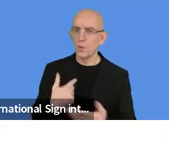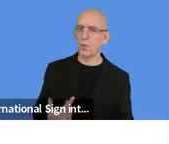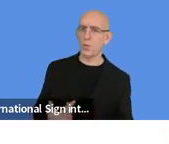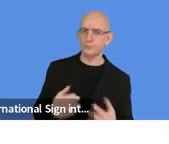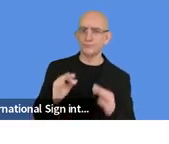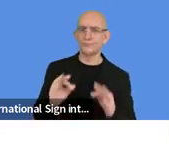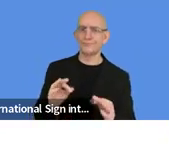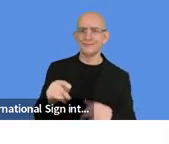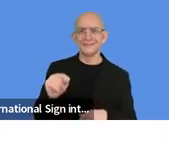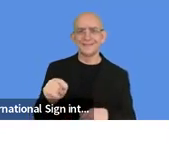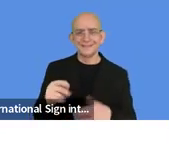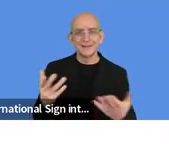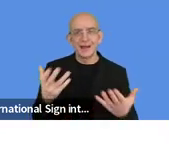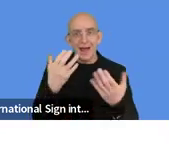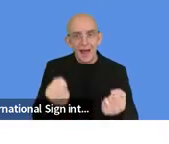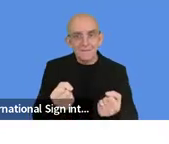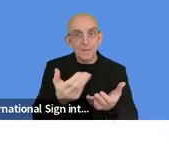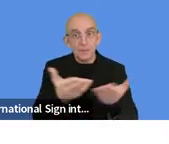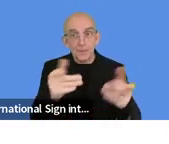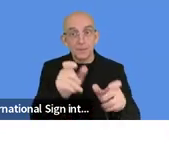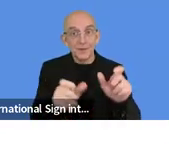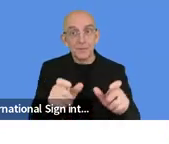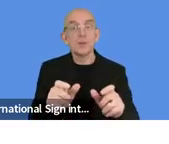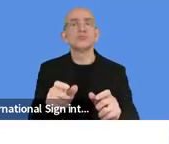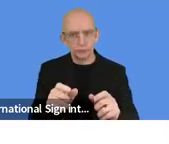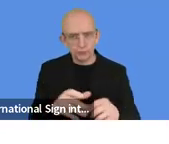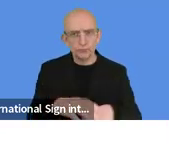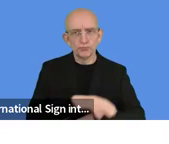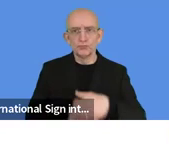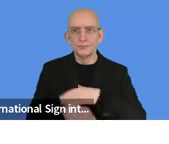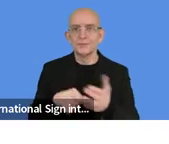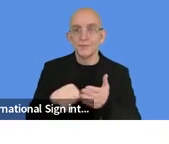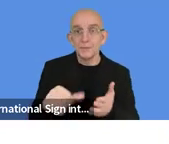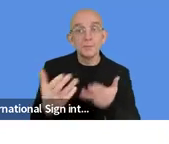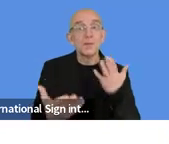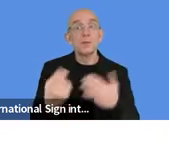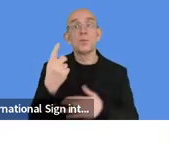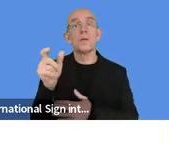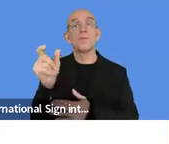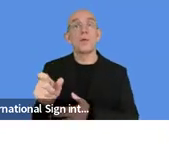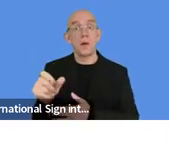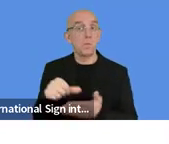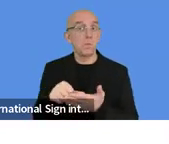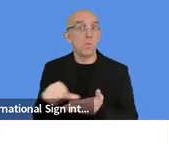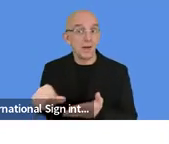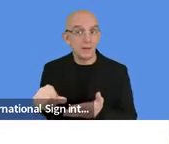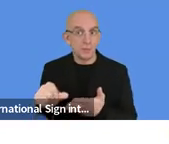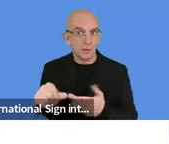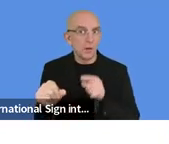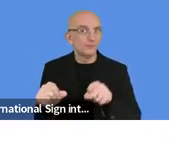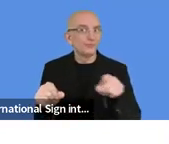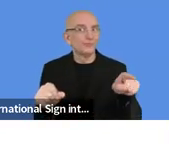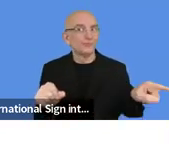out there that will pay money for it. And if there's one person that will pay money for it, there's likely many, many, many others. And then it becomes all about how you package and market